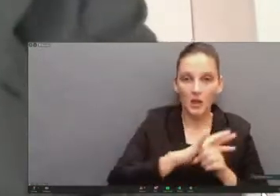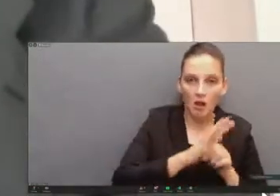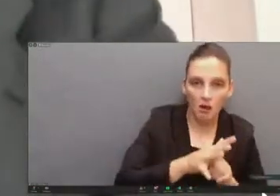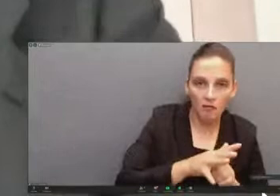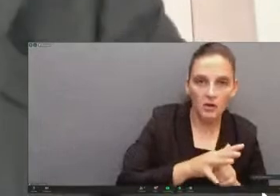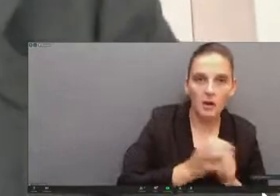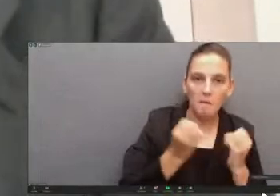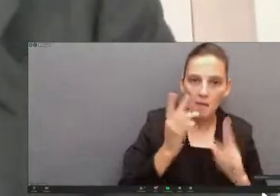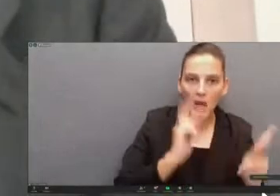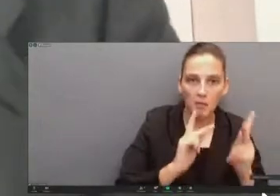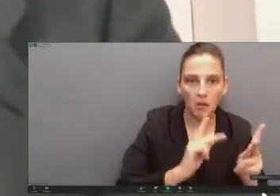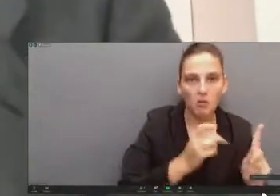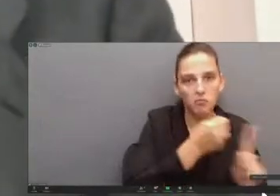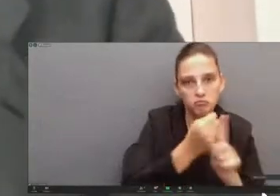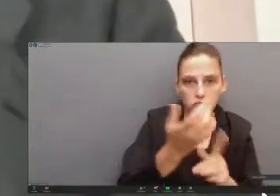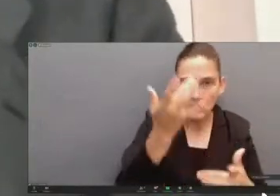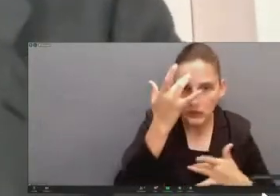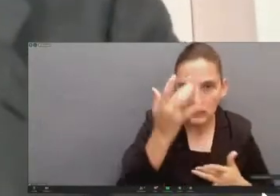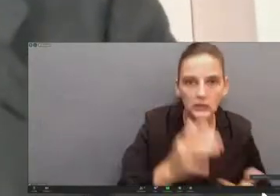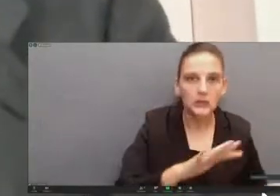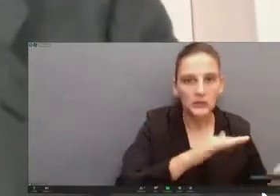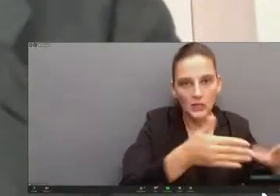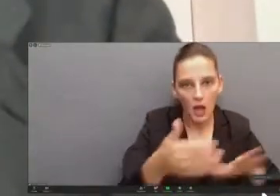but has also had